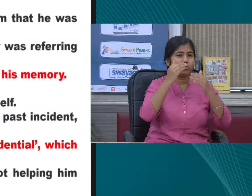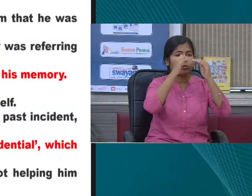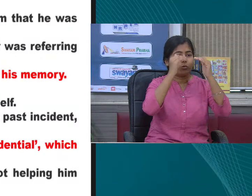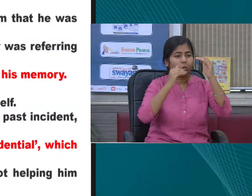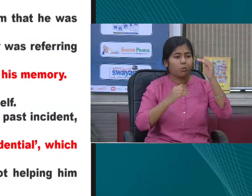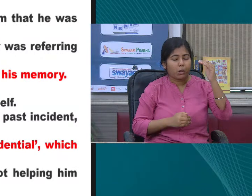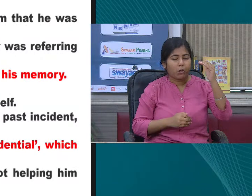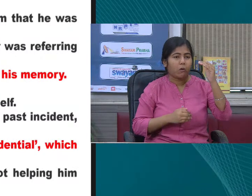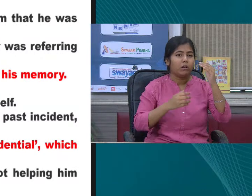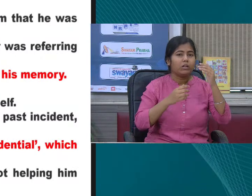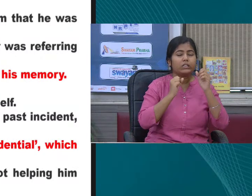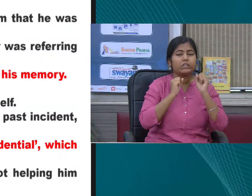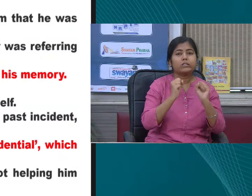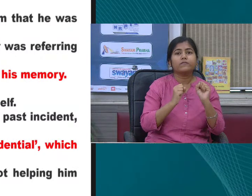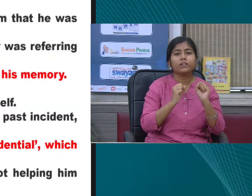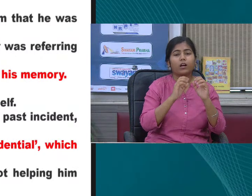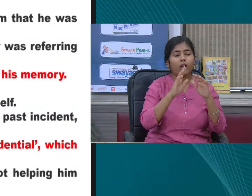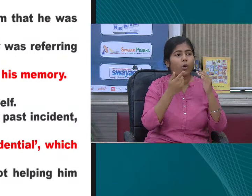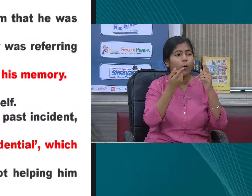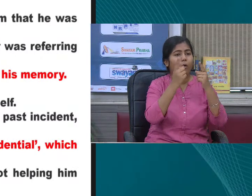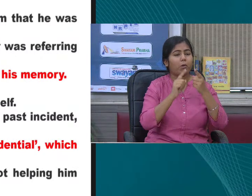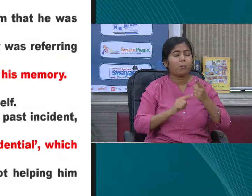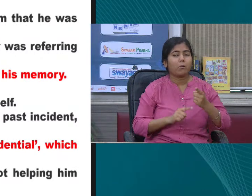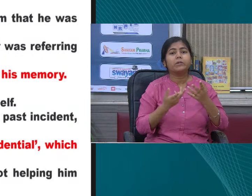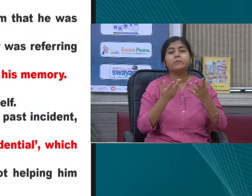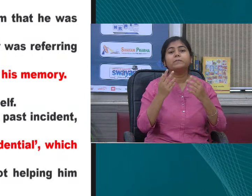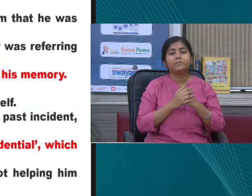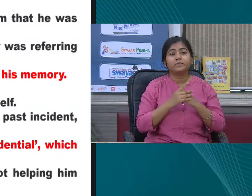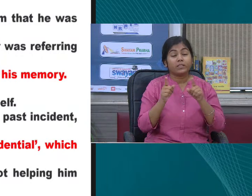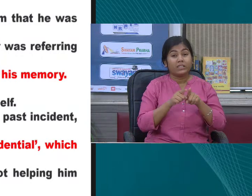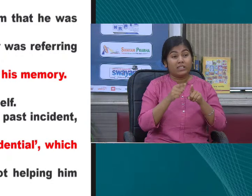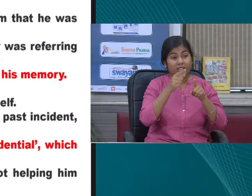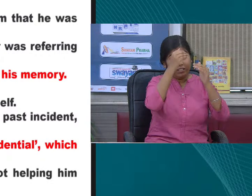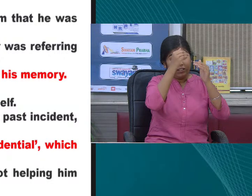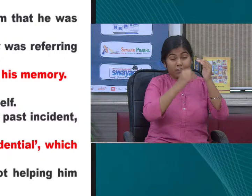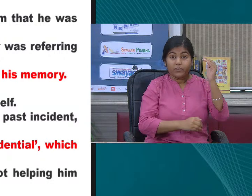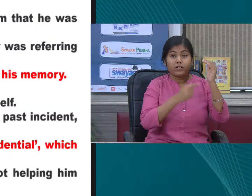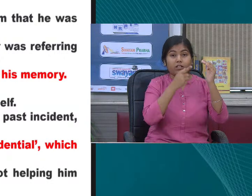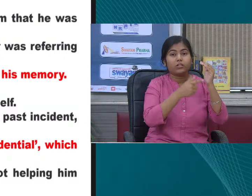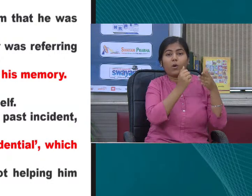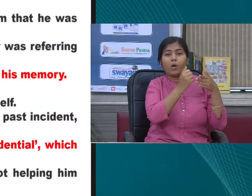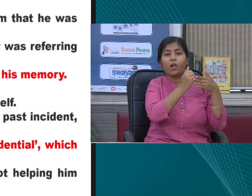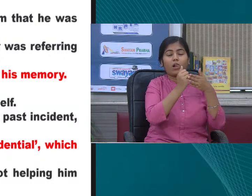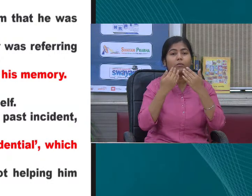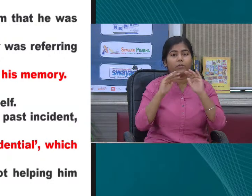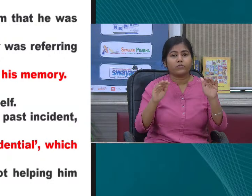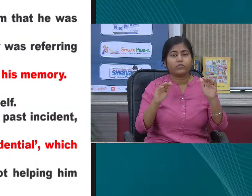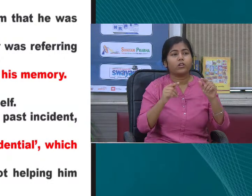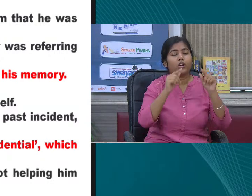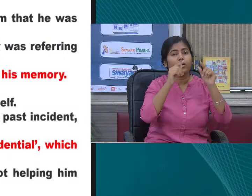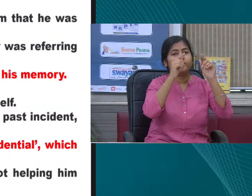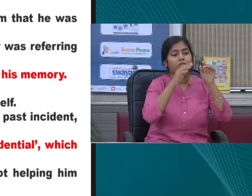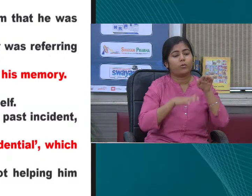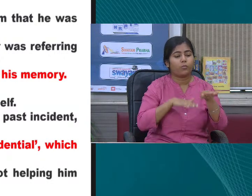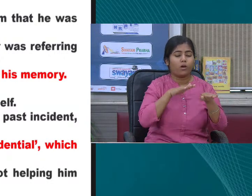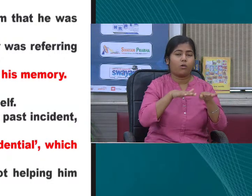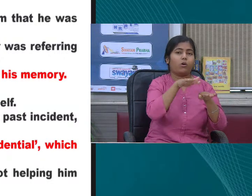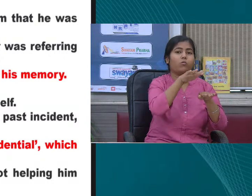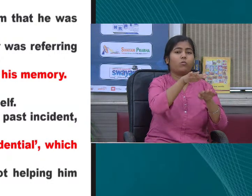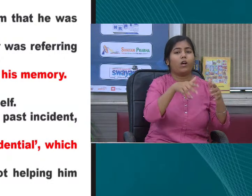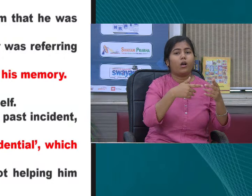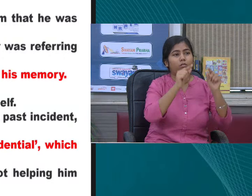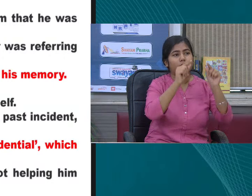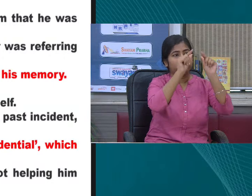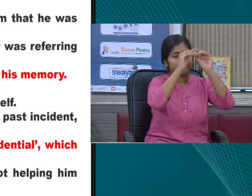systematically. So this slide is going to help those students that how this story goes one by one, step by step, so